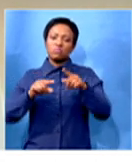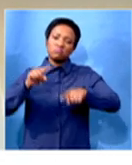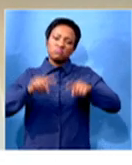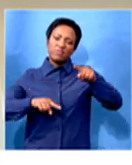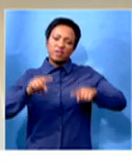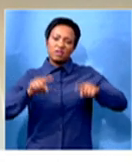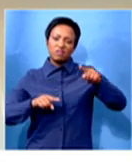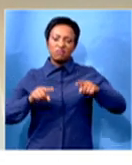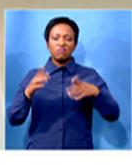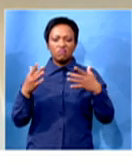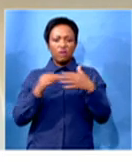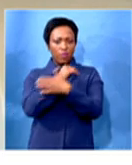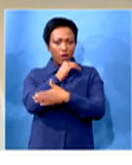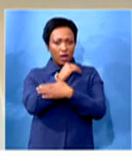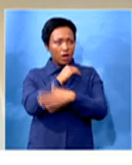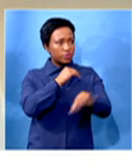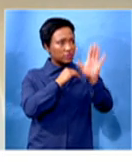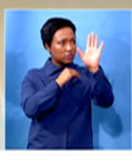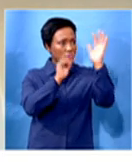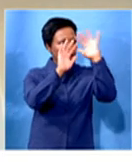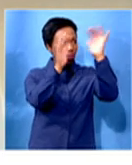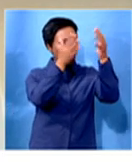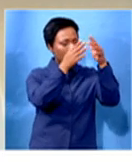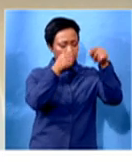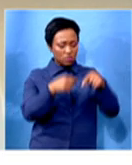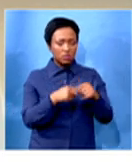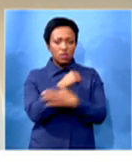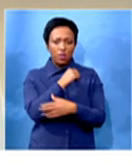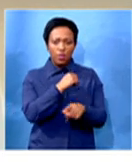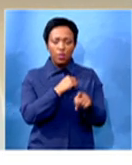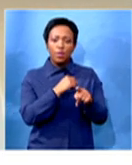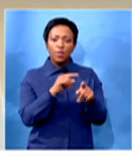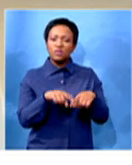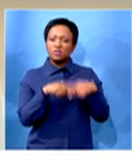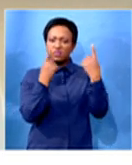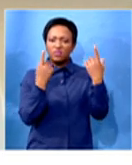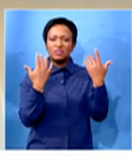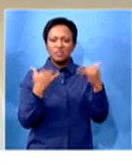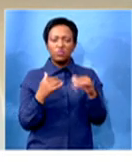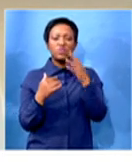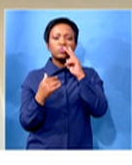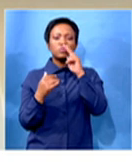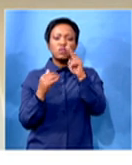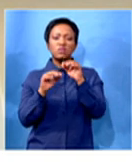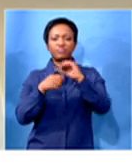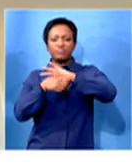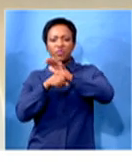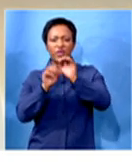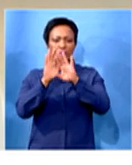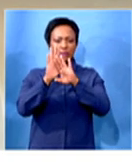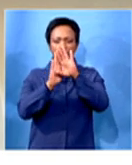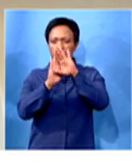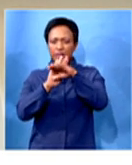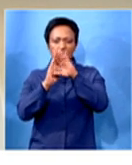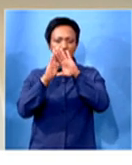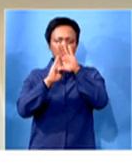somewhat differently in different parts of the world. Even in this country, we're seeing different trajectories in different provinces, and we don't fully